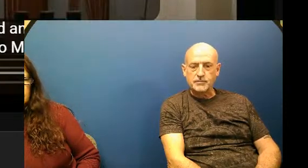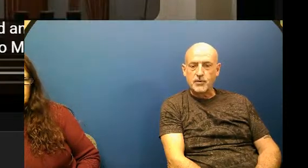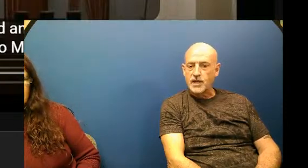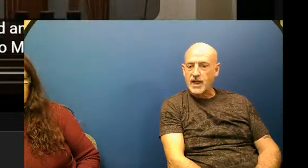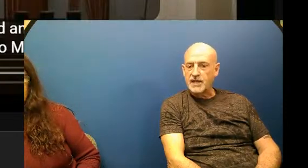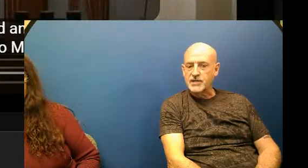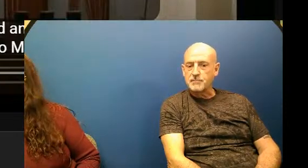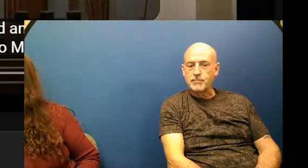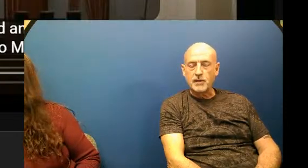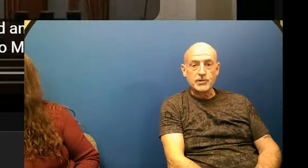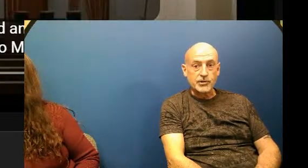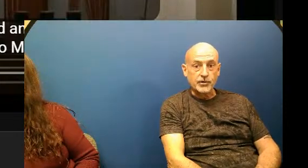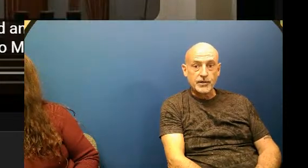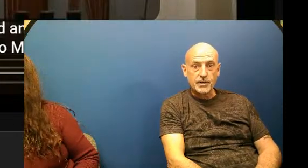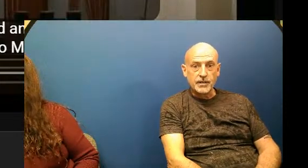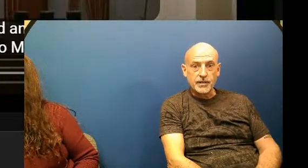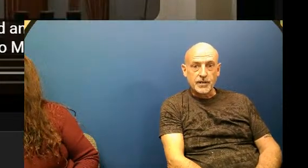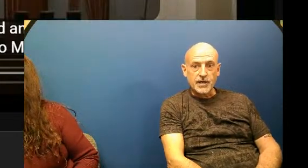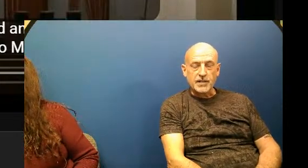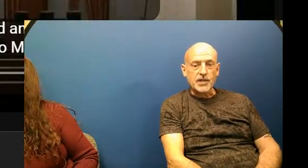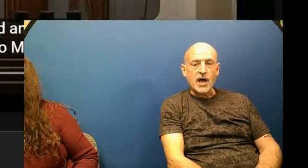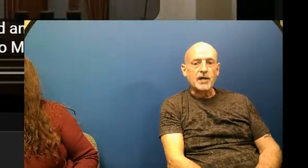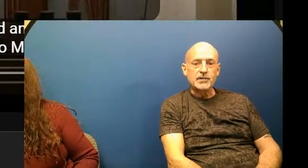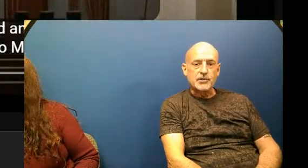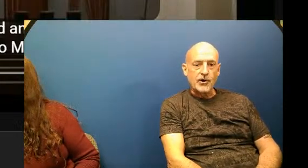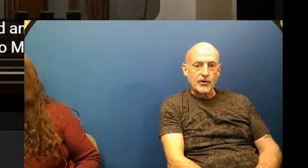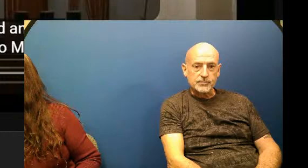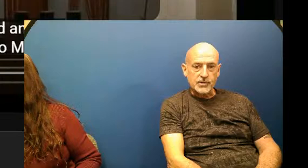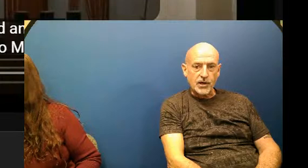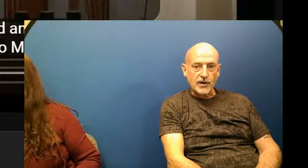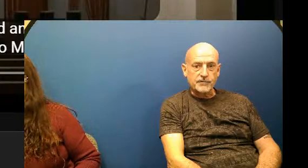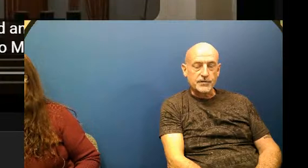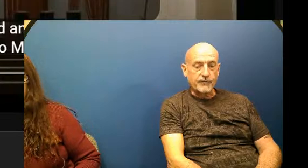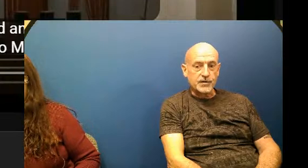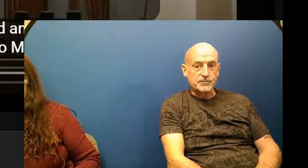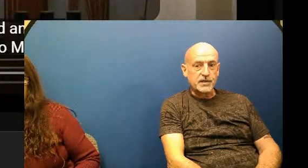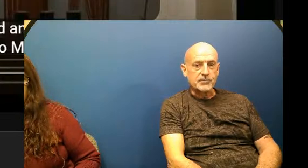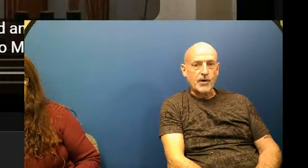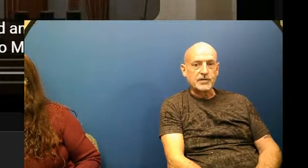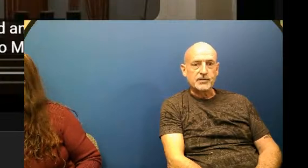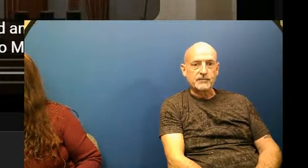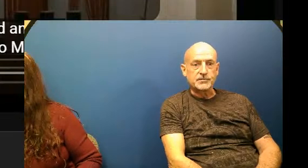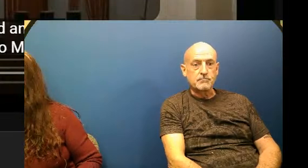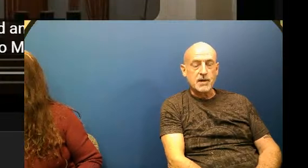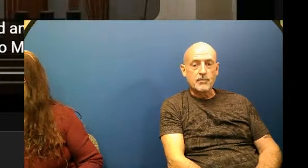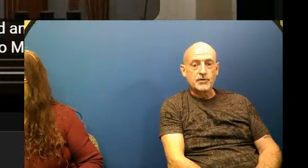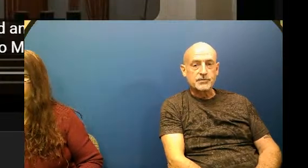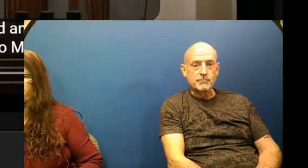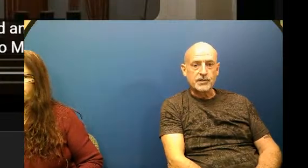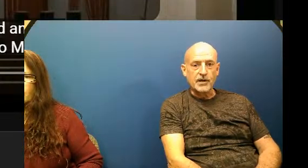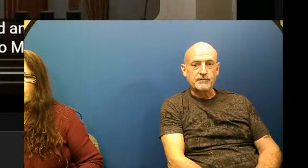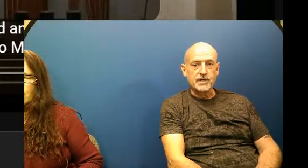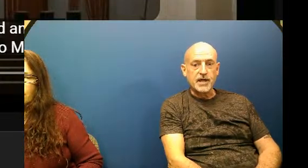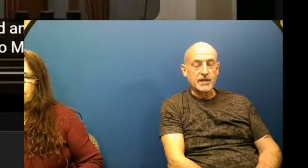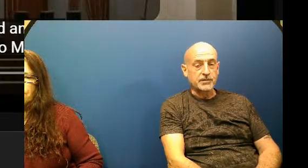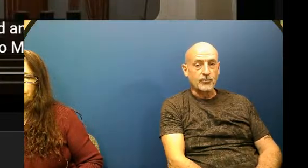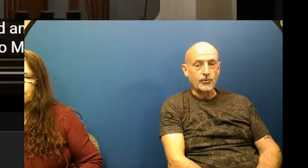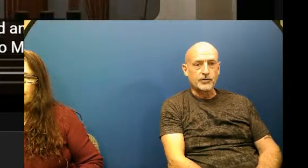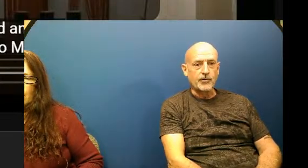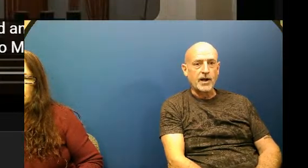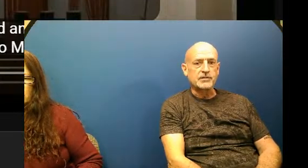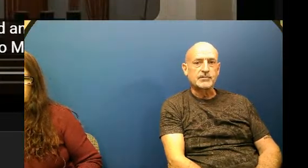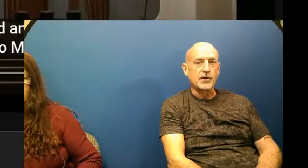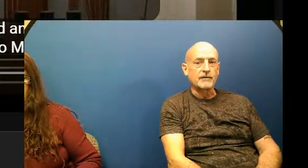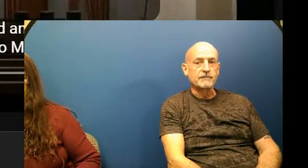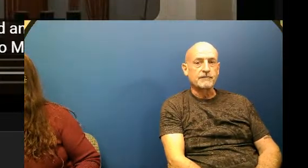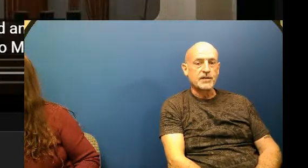it was Facebook, as a publisher, and not in terms of the free speech rights of its members, but of the